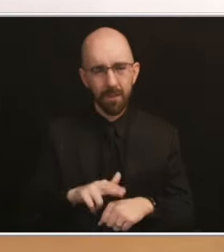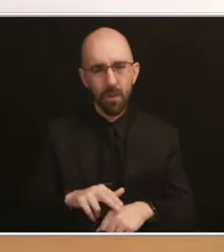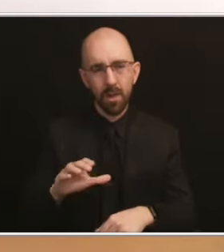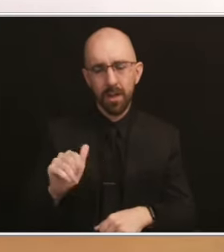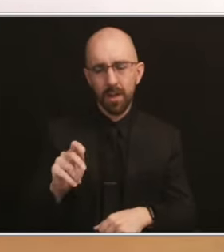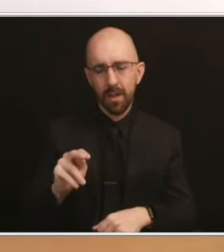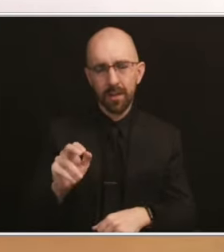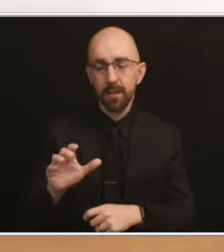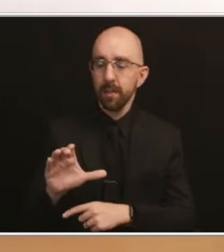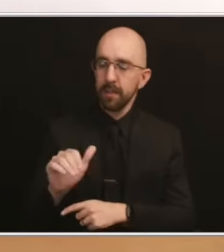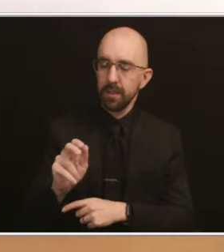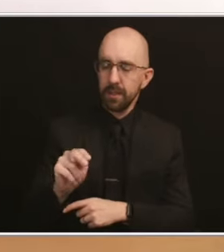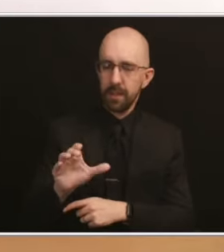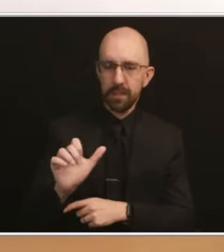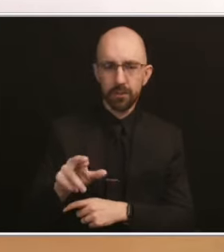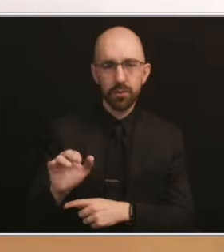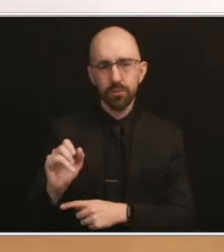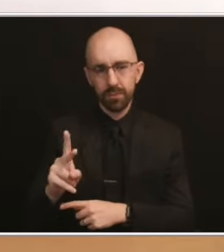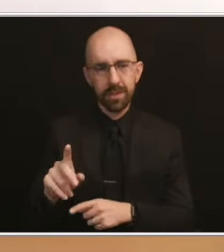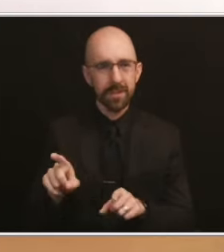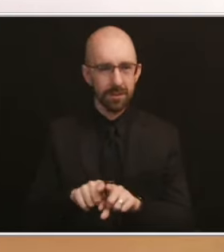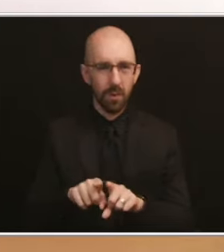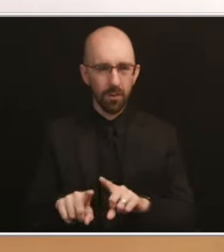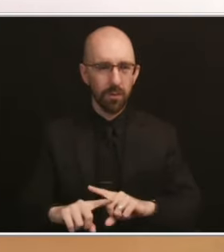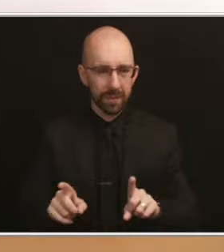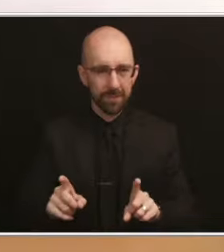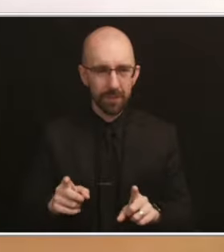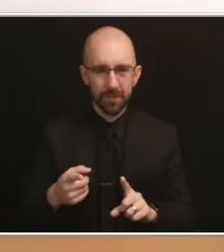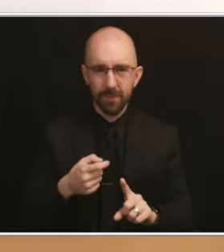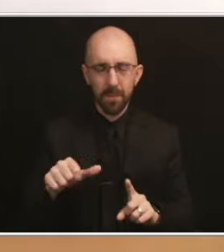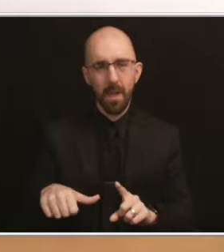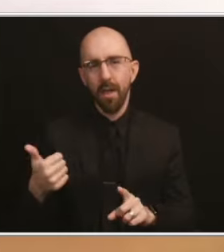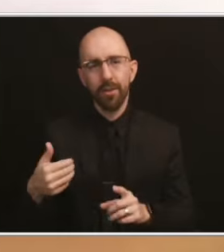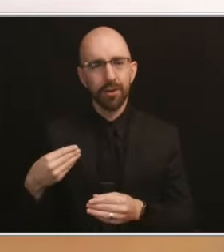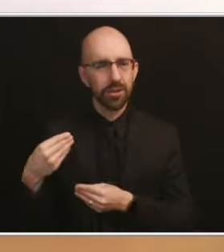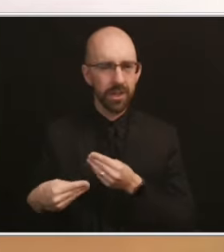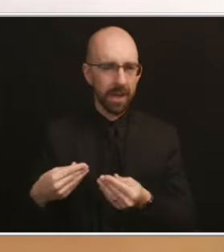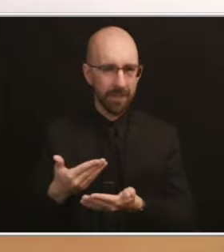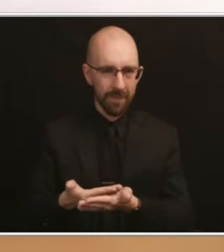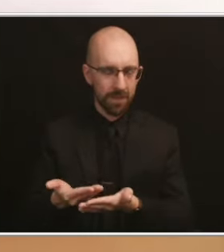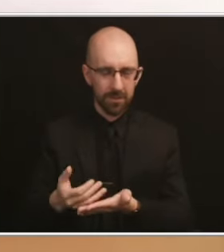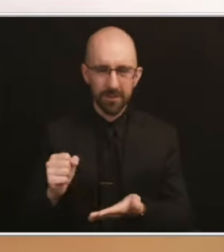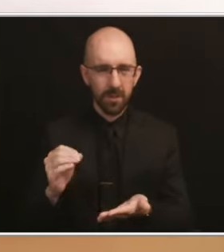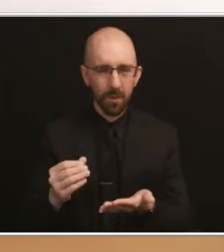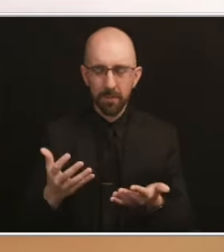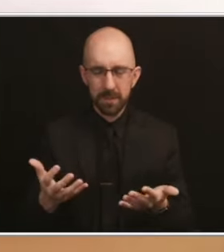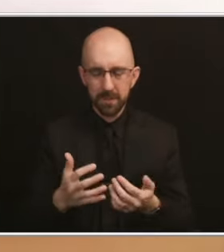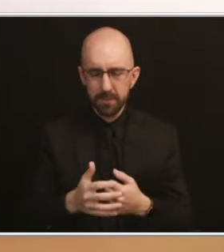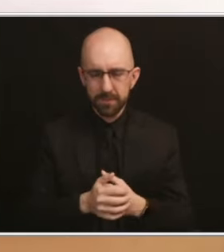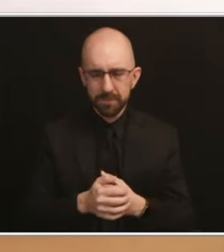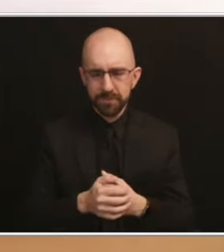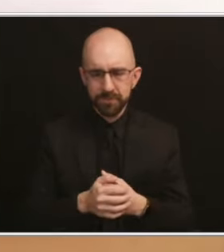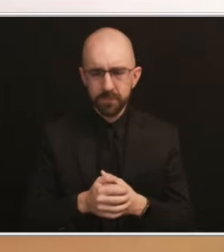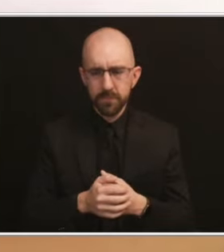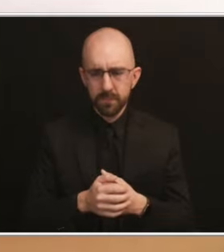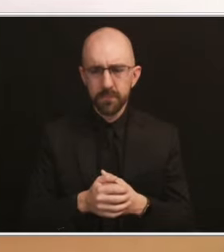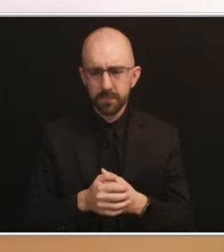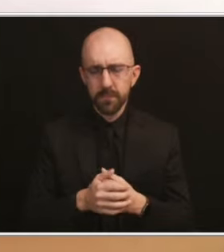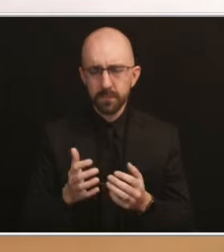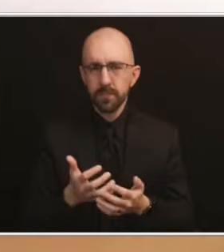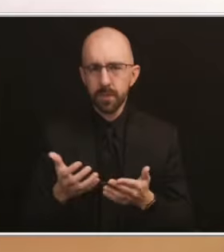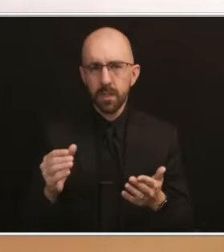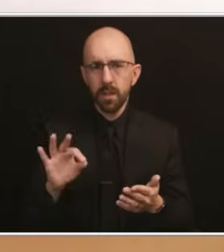risk between men and women is also different, just from other genetic factors. So there's a lot